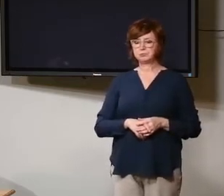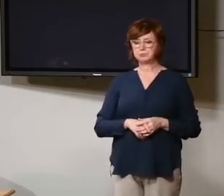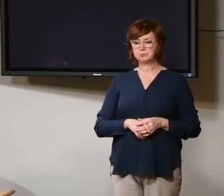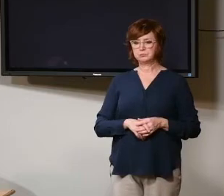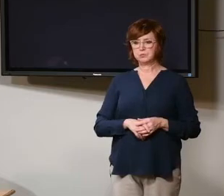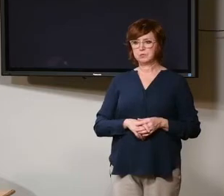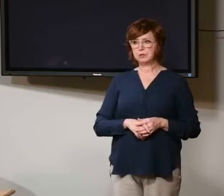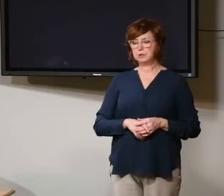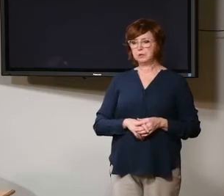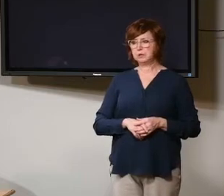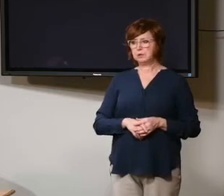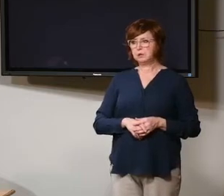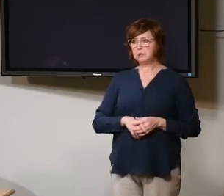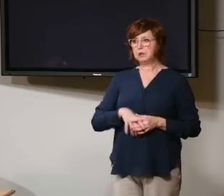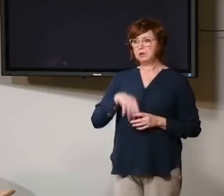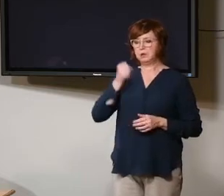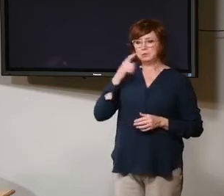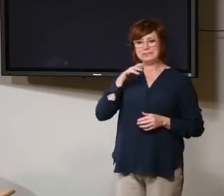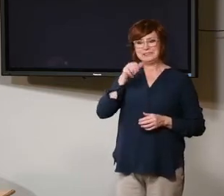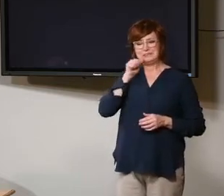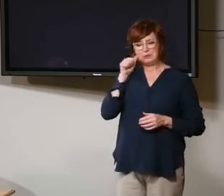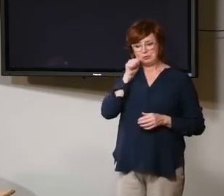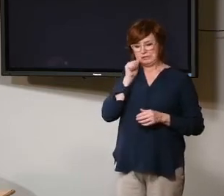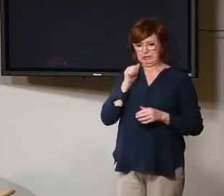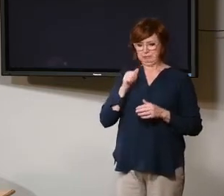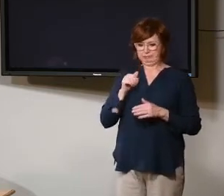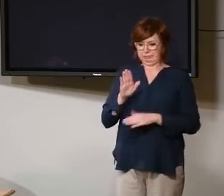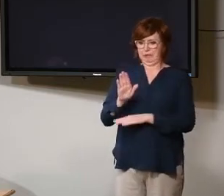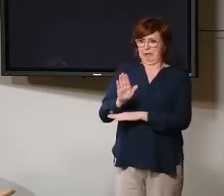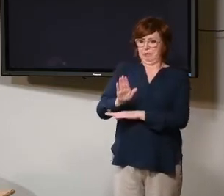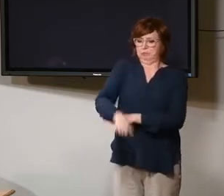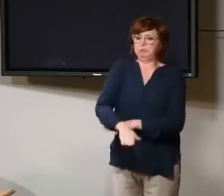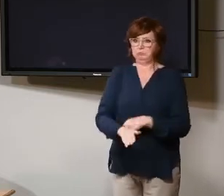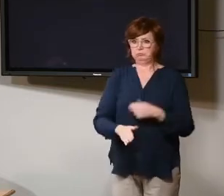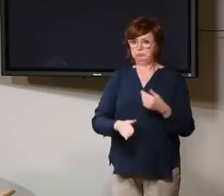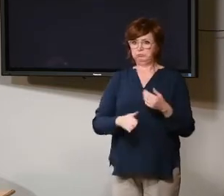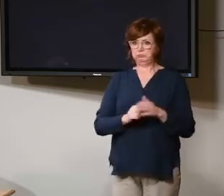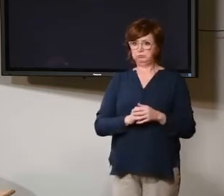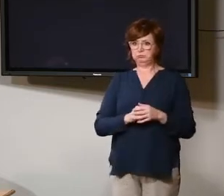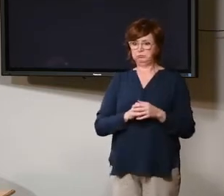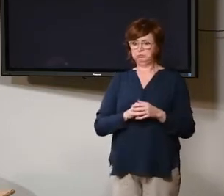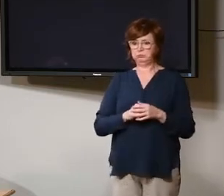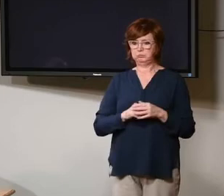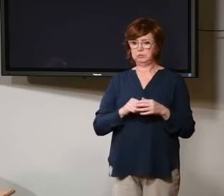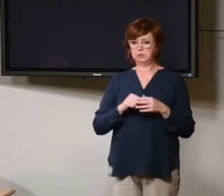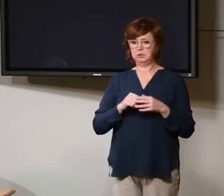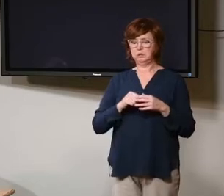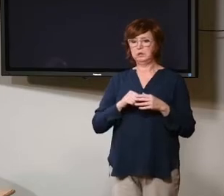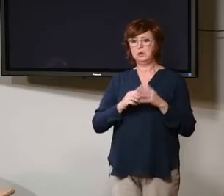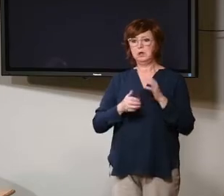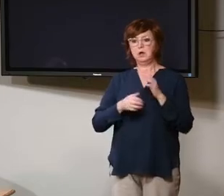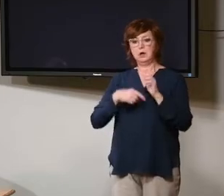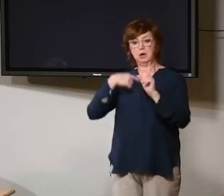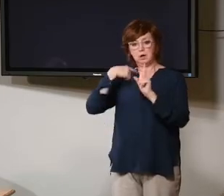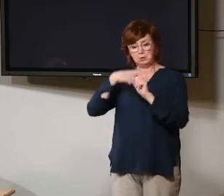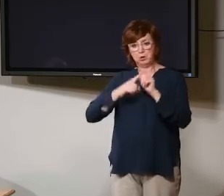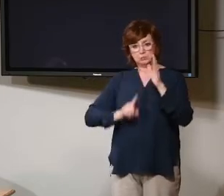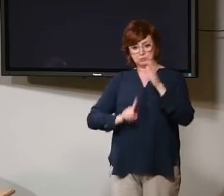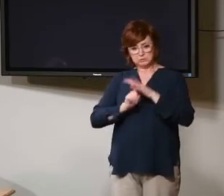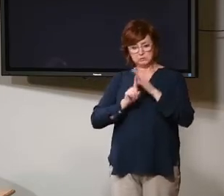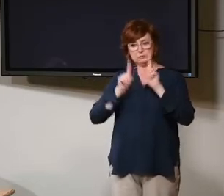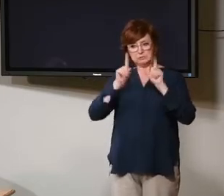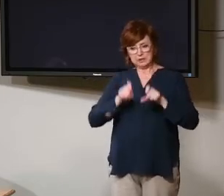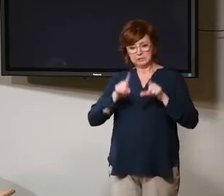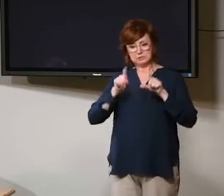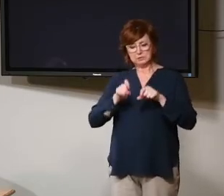tested positive, reported late yesterday. So while we do announce new tests positive the next day, the investigation itself can